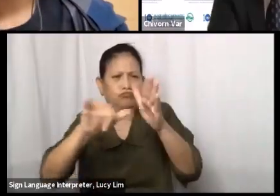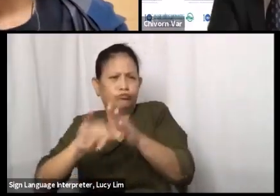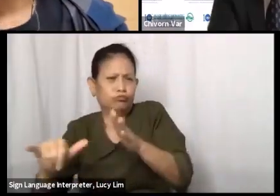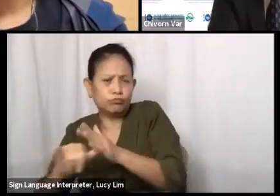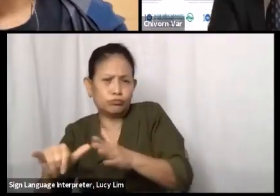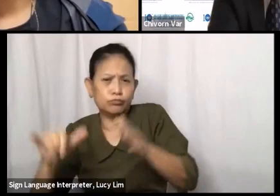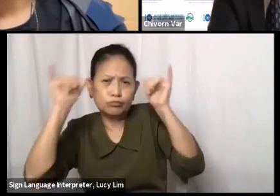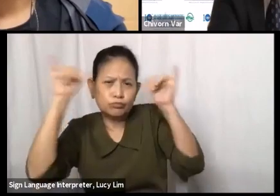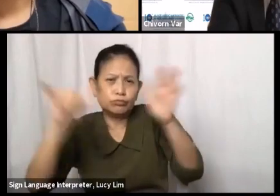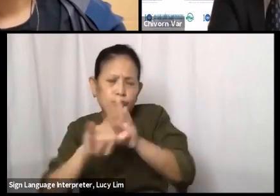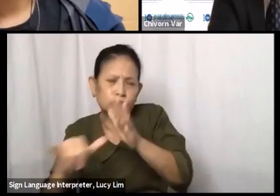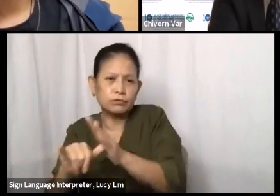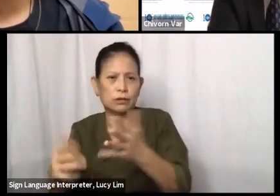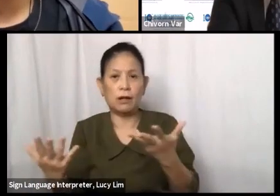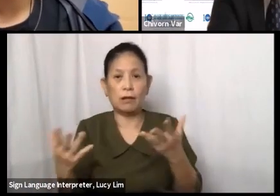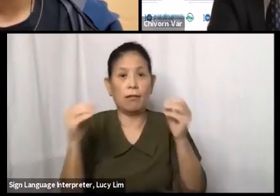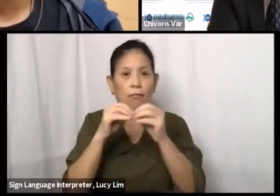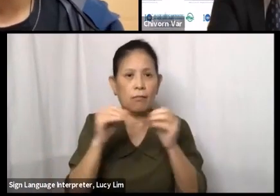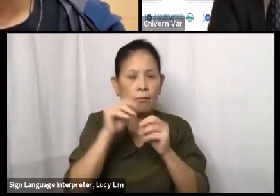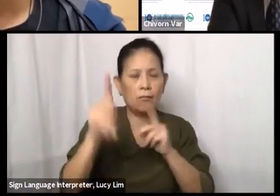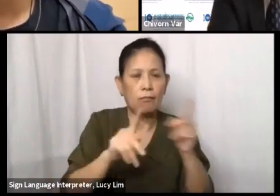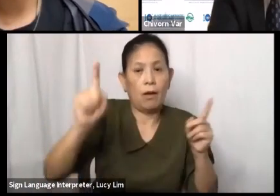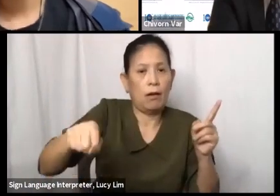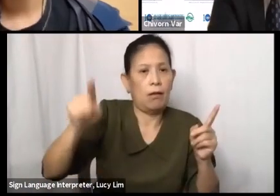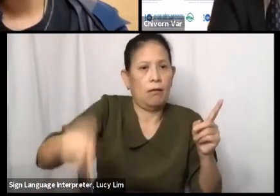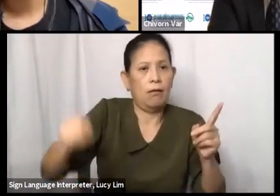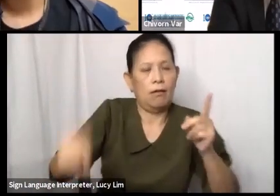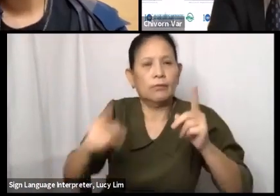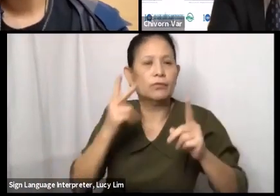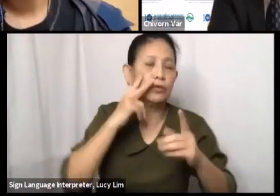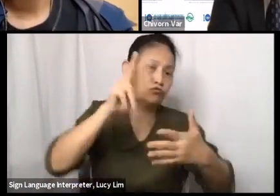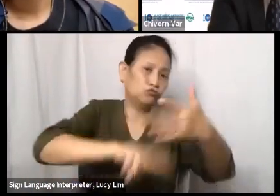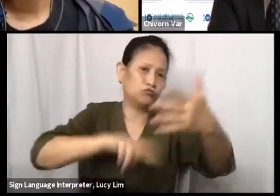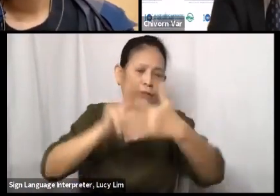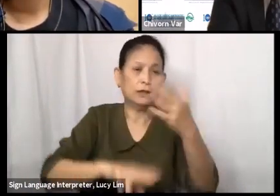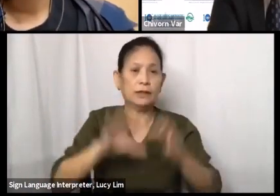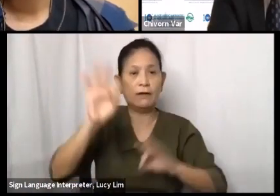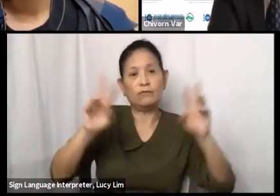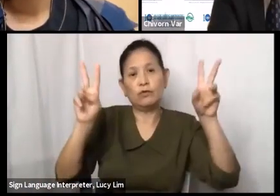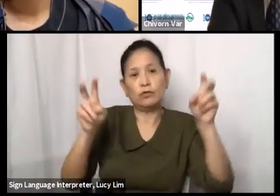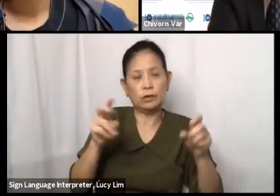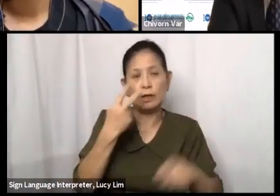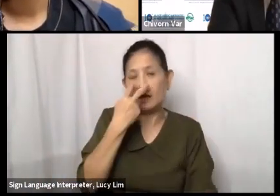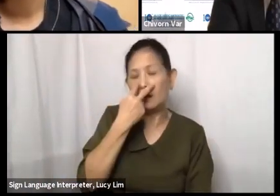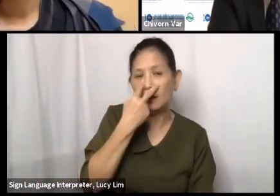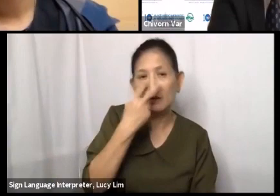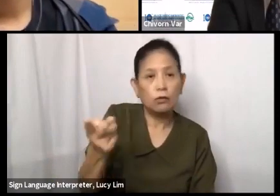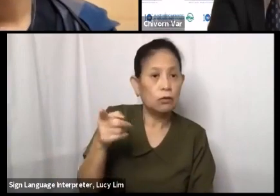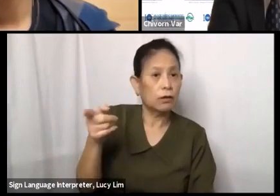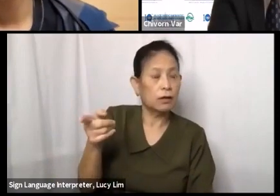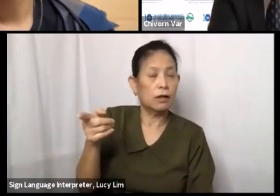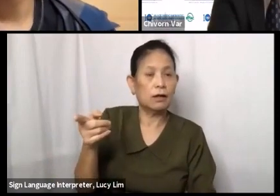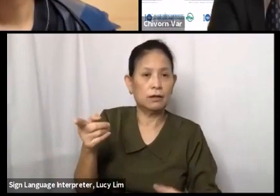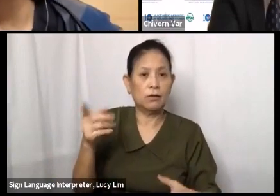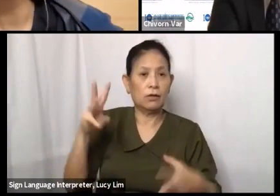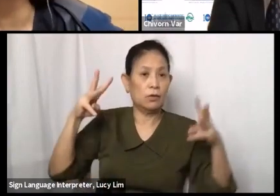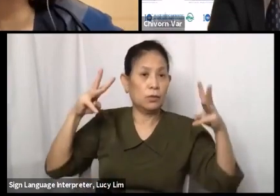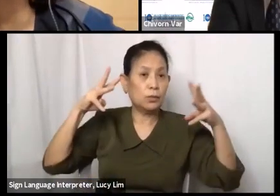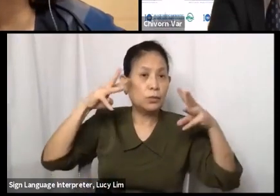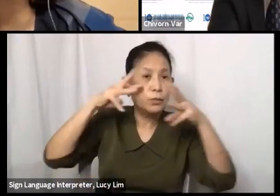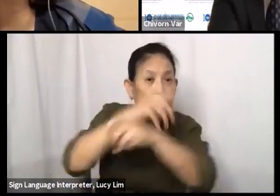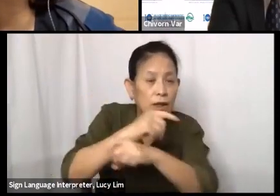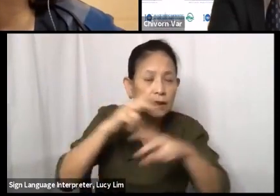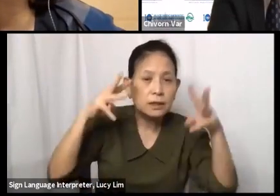of clickbait. A lot of people will click. No, for example, if you use the title like, oh, look at this very weird kind